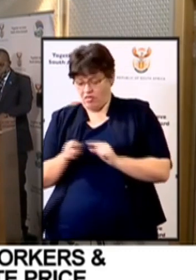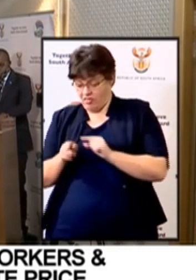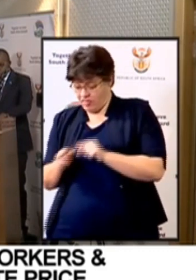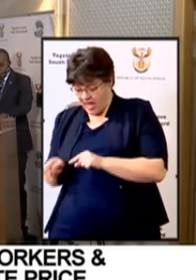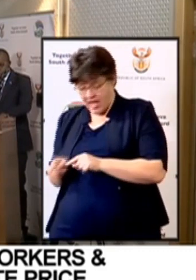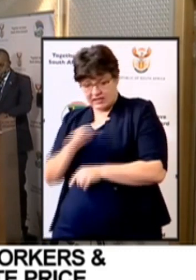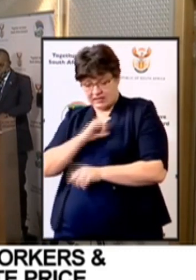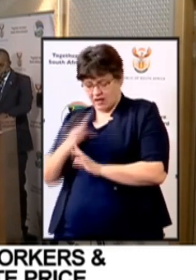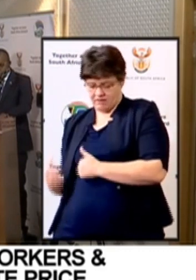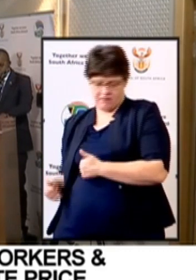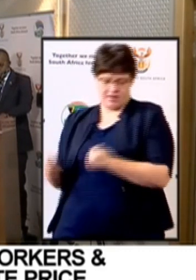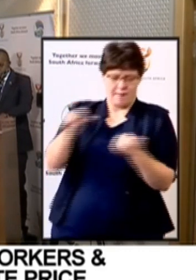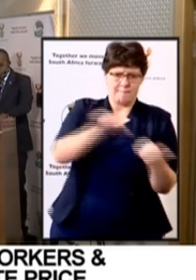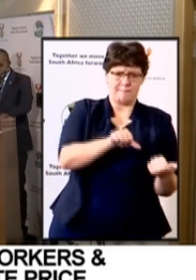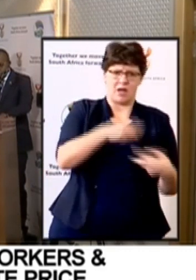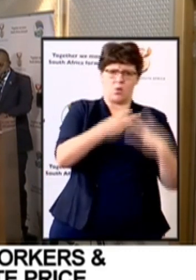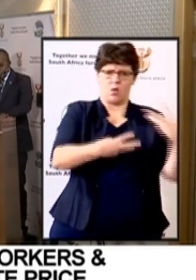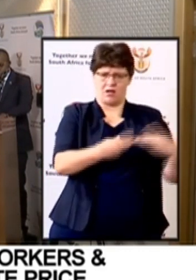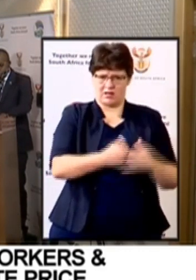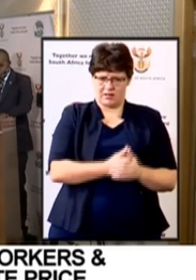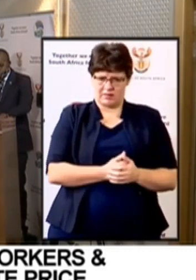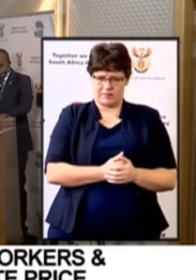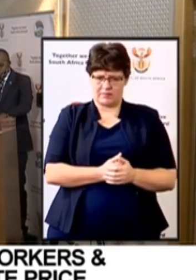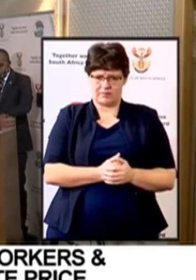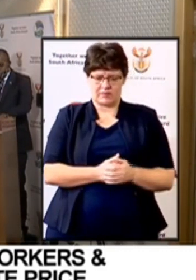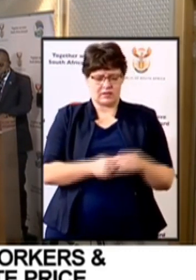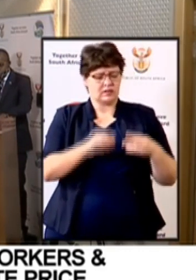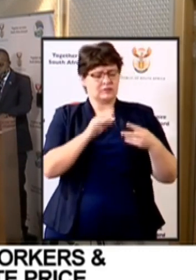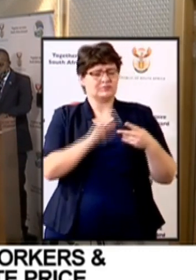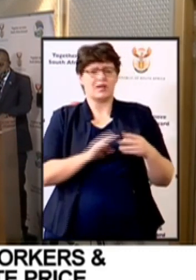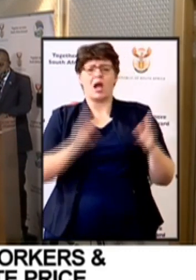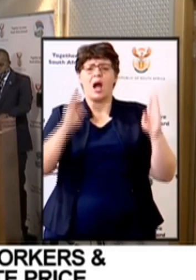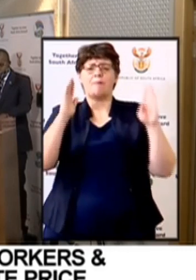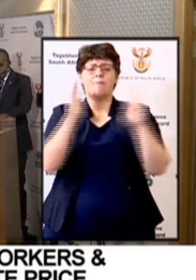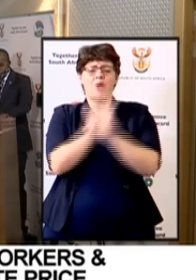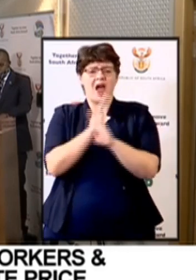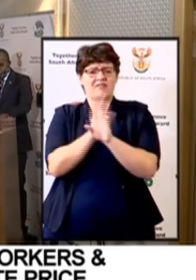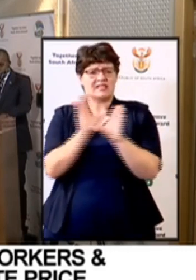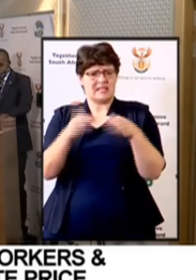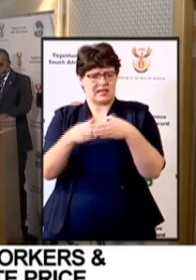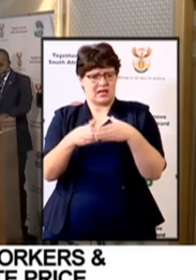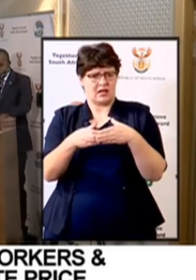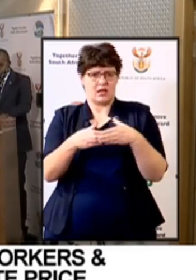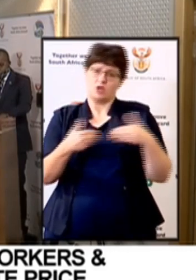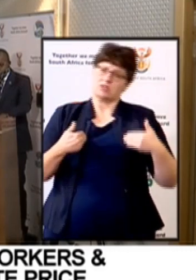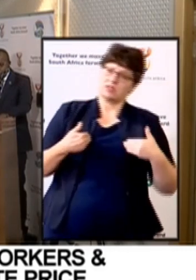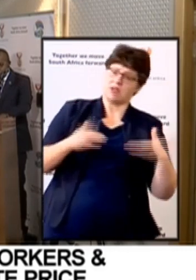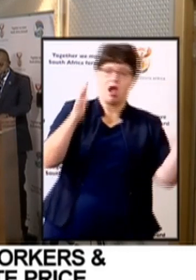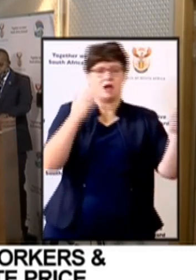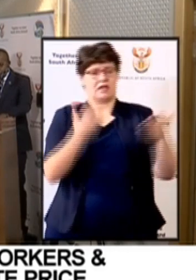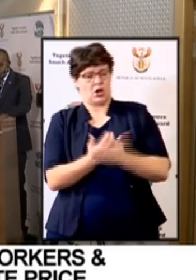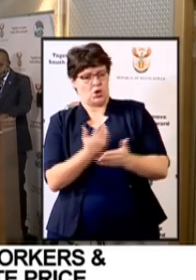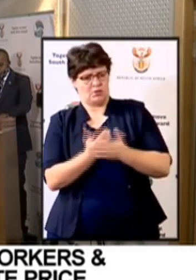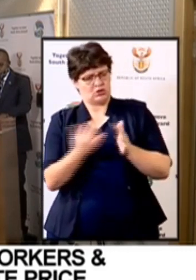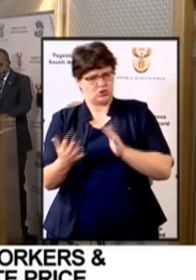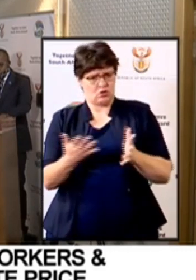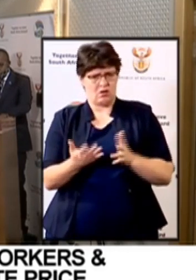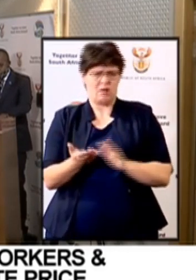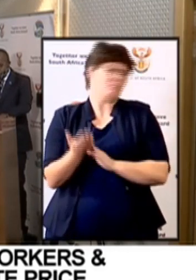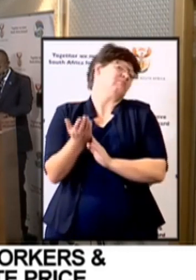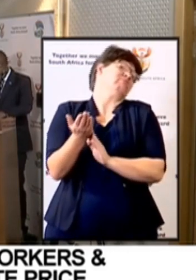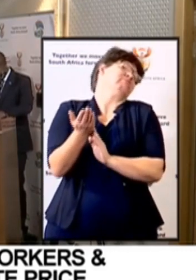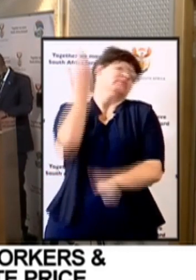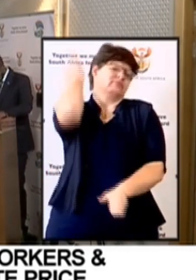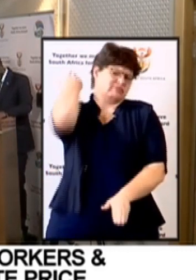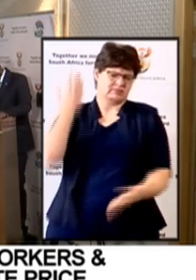again. The private sector has put in place all the measures to be able to kickstart this economy and get going weeks ago,